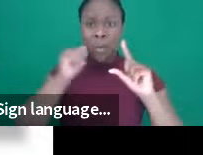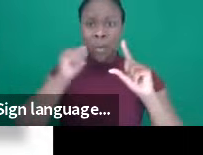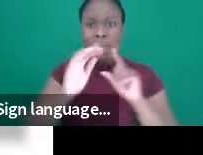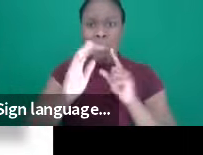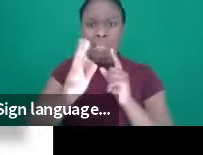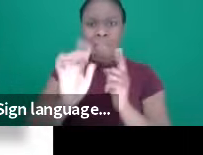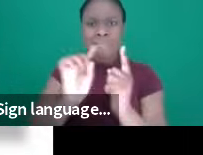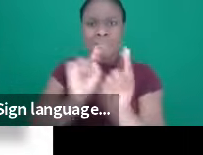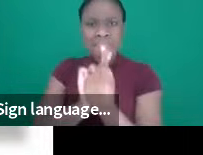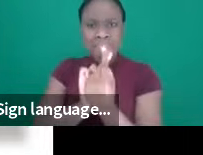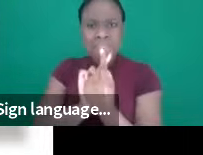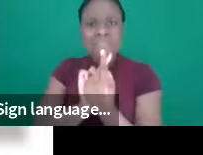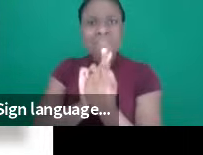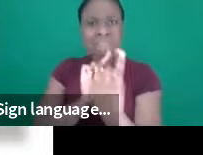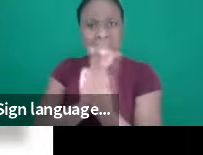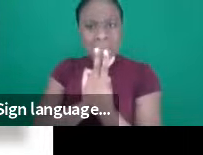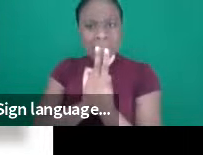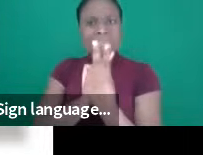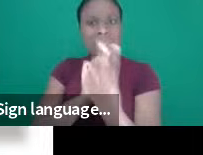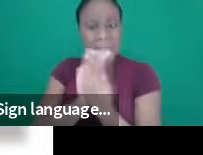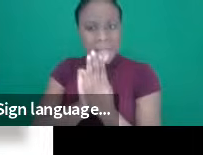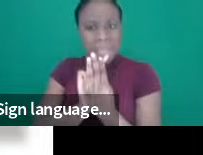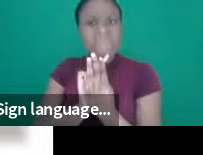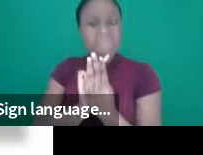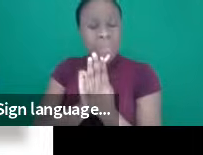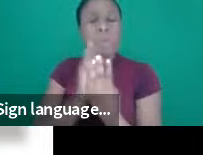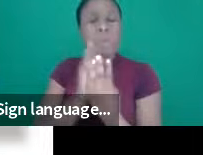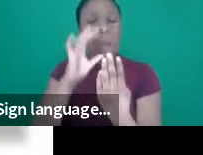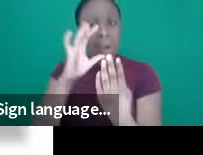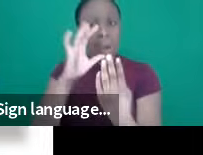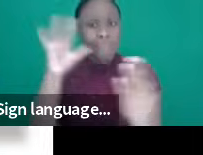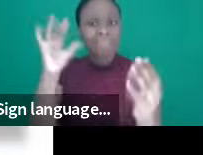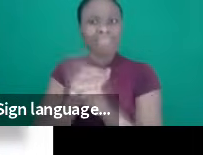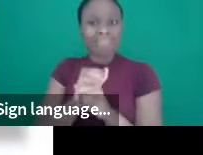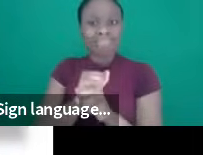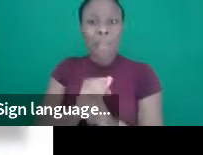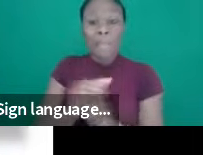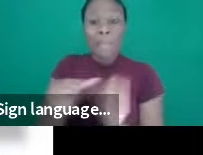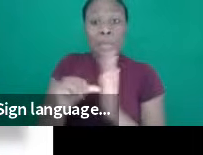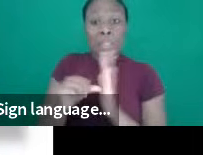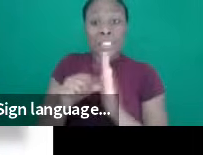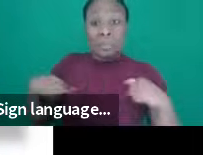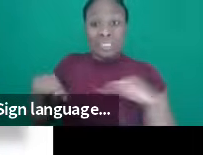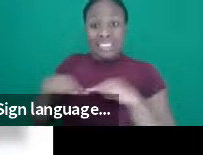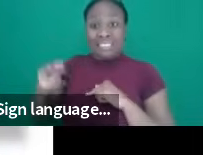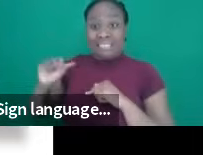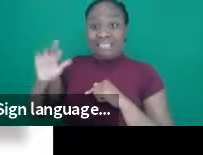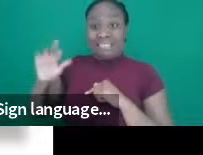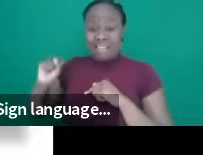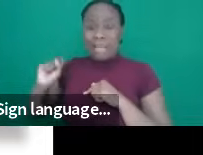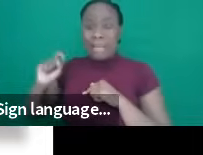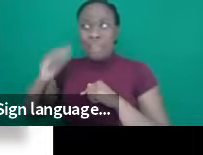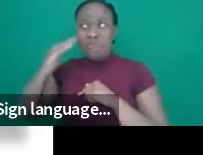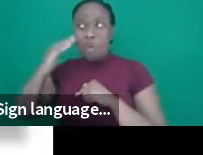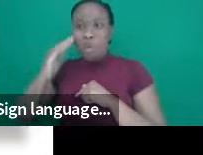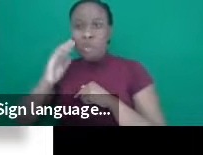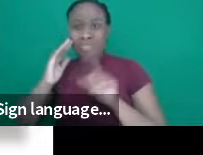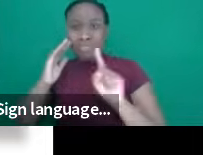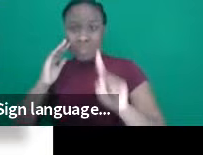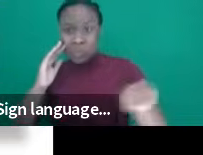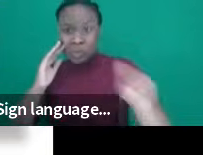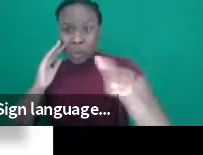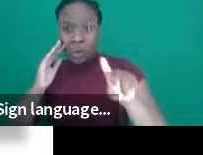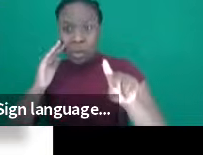that we need to give you more clarity and certainty around what your tax obligations are, as well as where to actually access